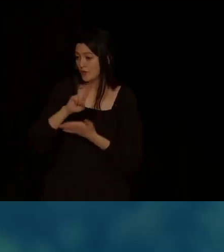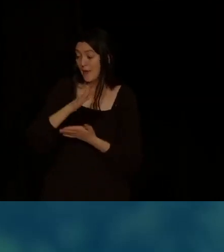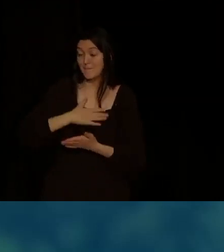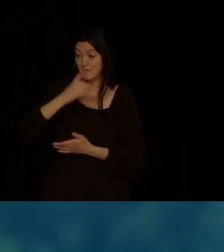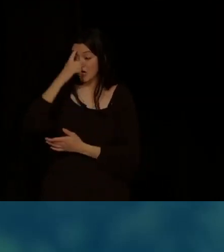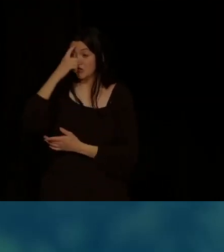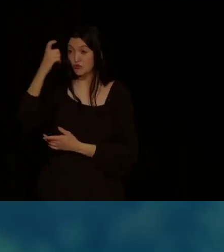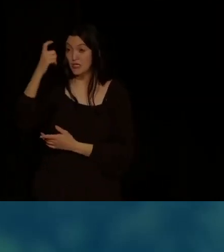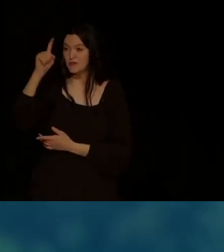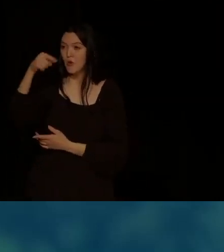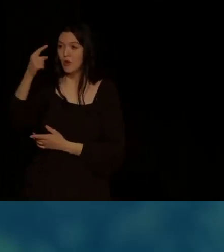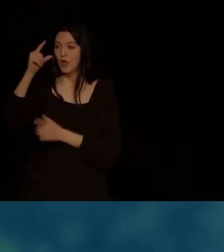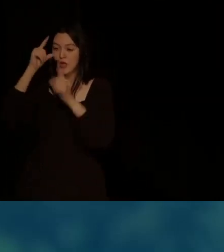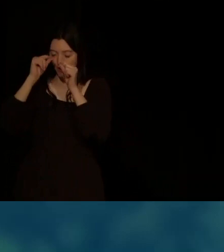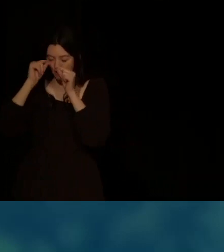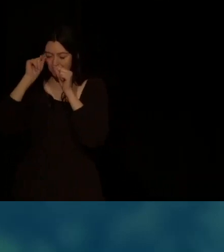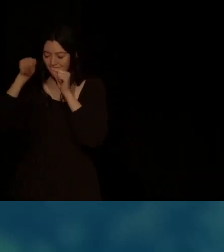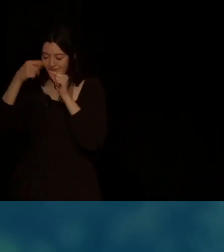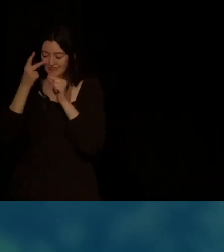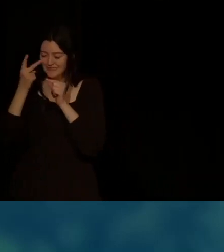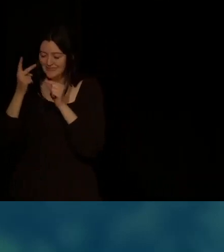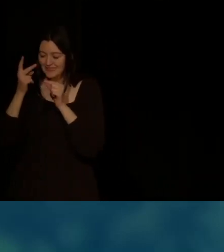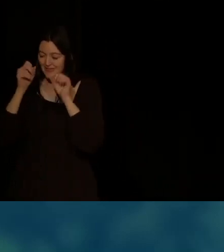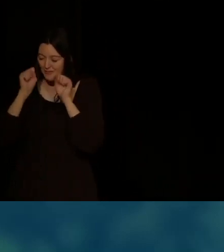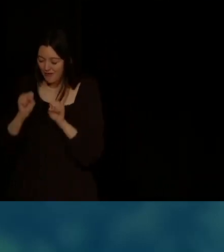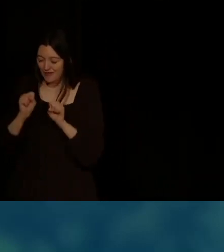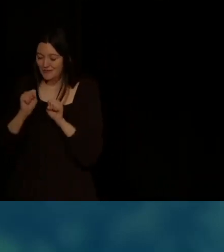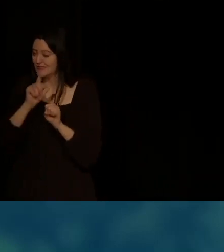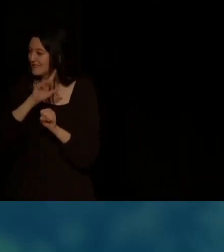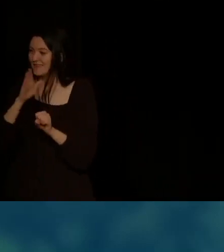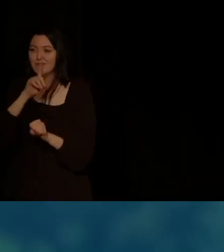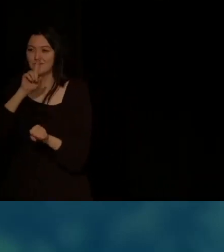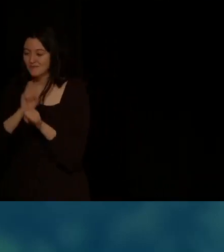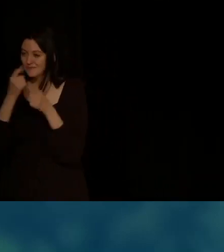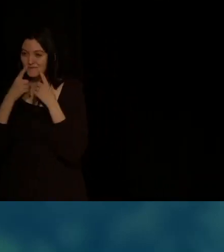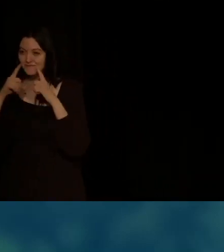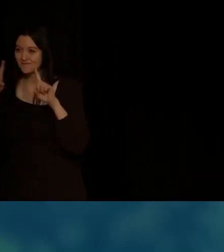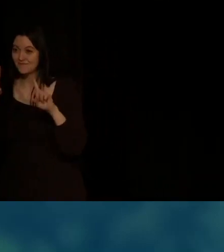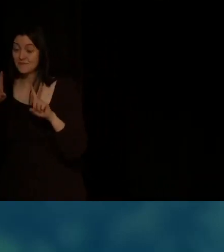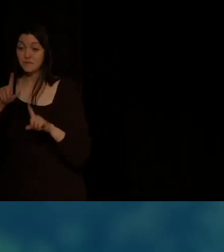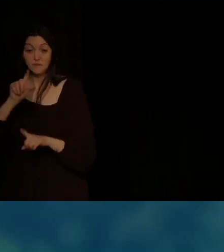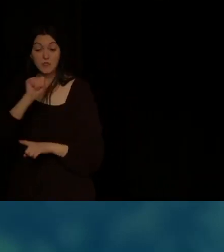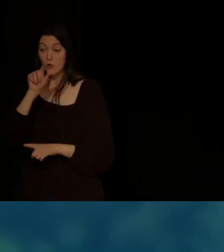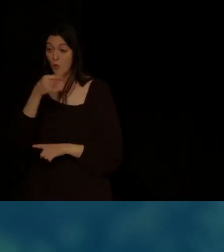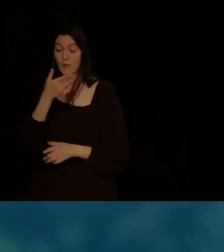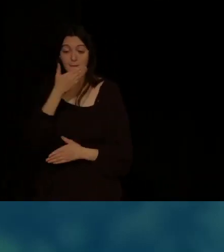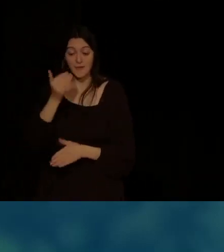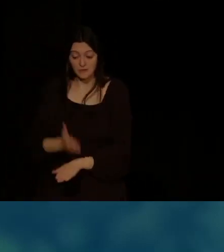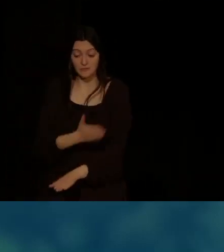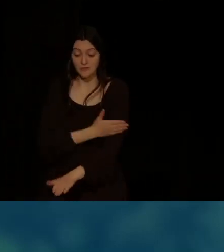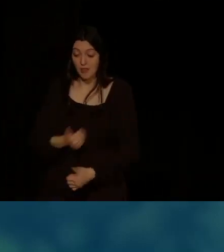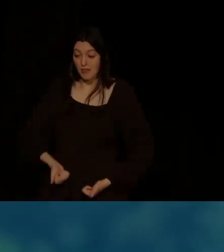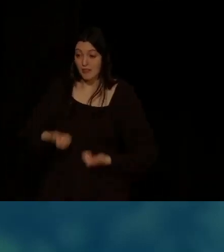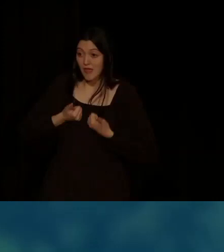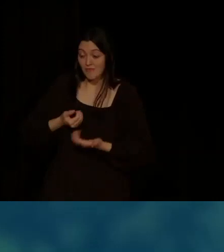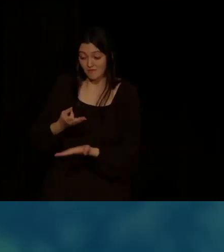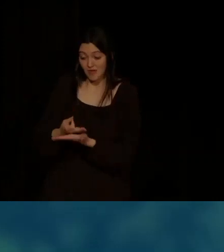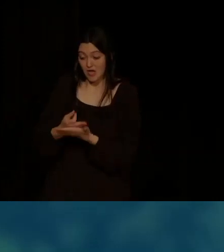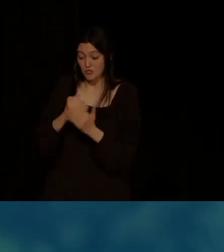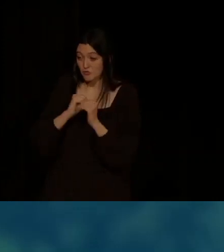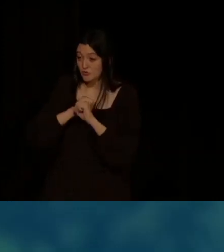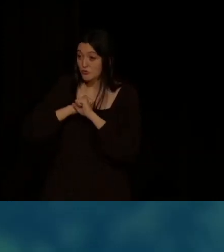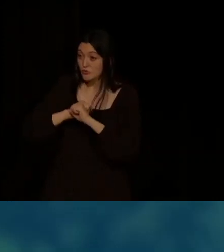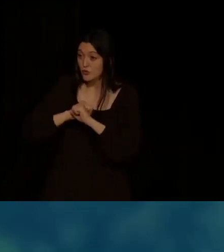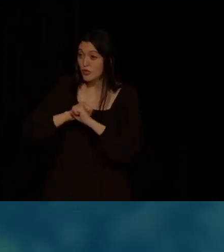been seen when I closed my eyes. Not only did I get a better life and financial security, but I